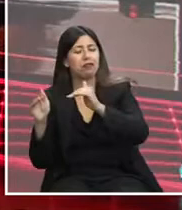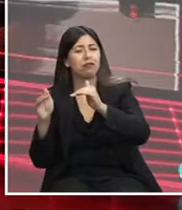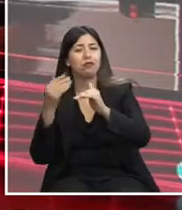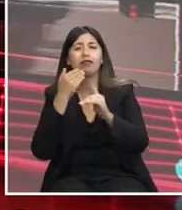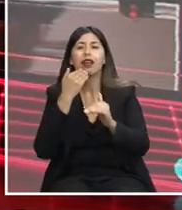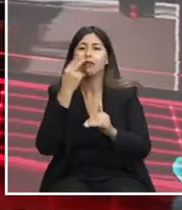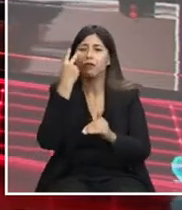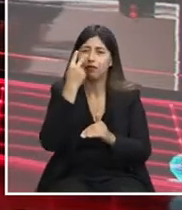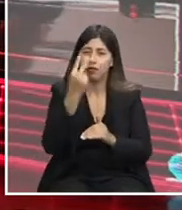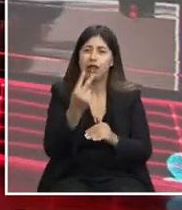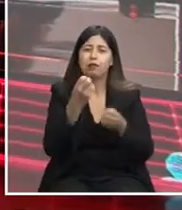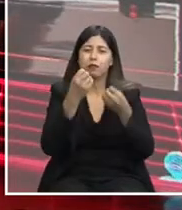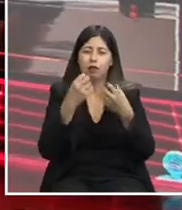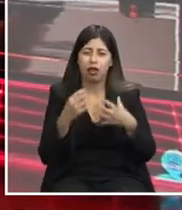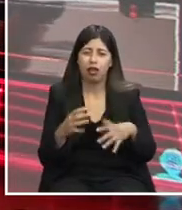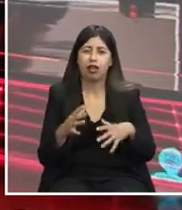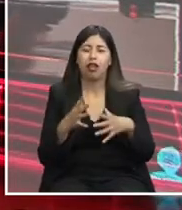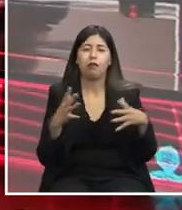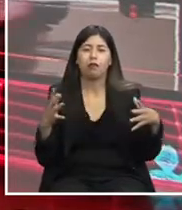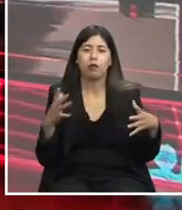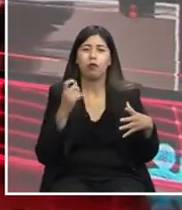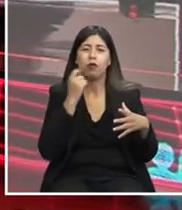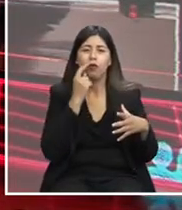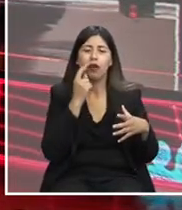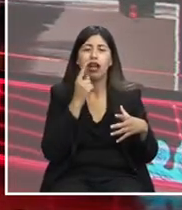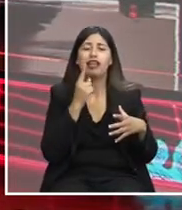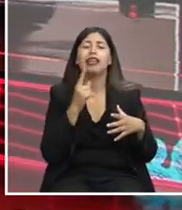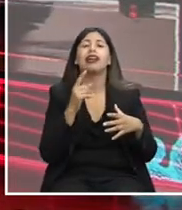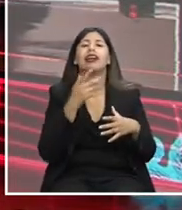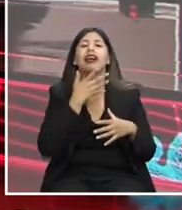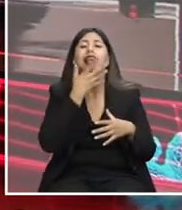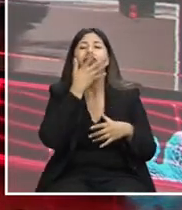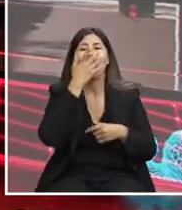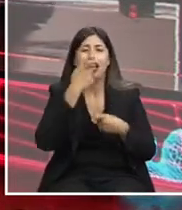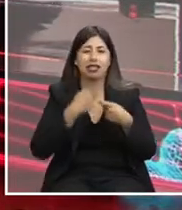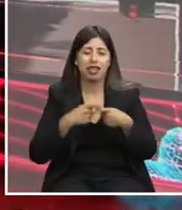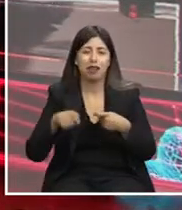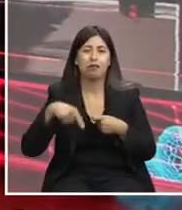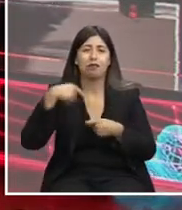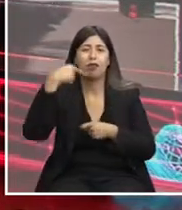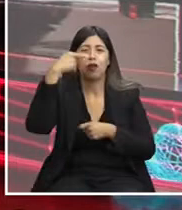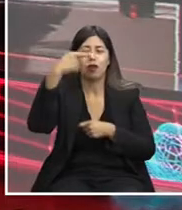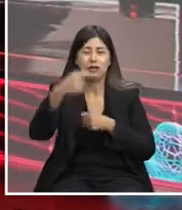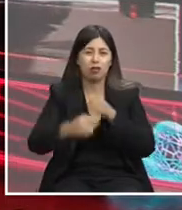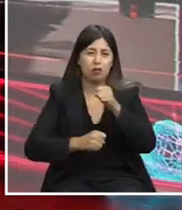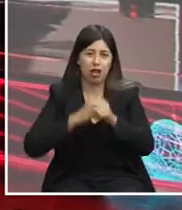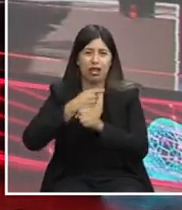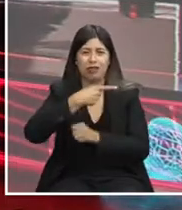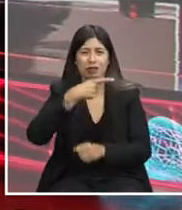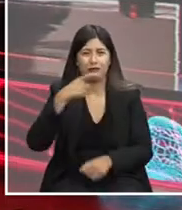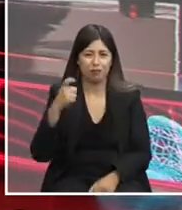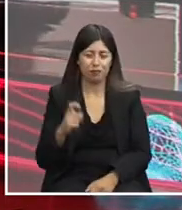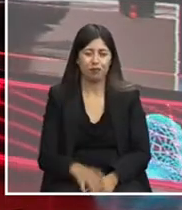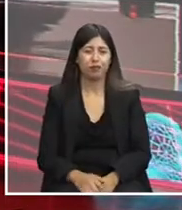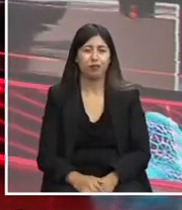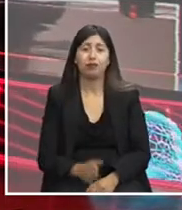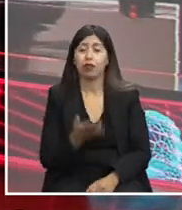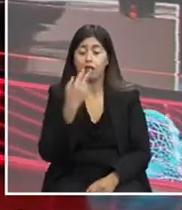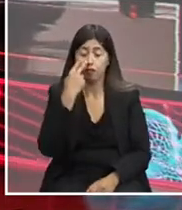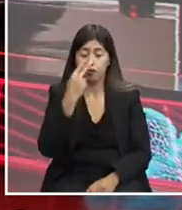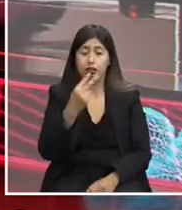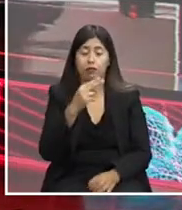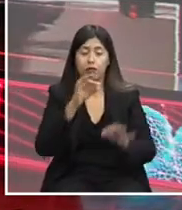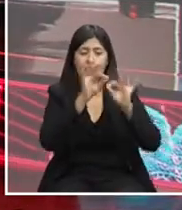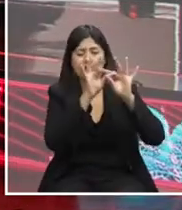next century. But you can see different lines. They represent different pathways by which we might follow with our emissions and therefore global